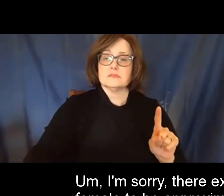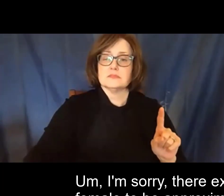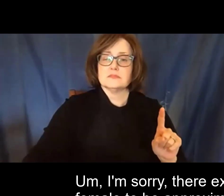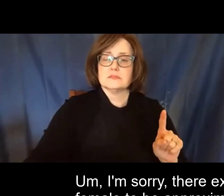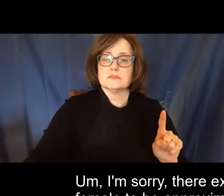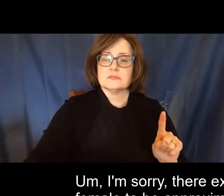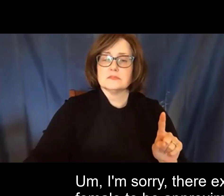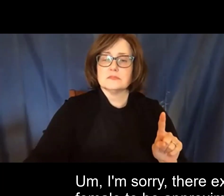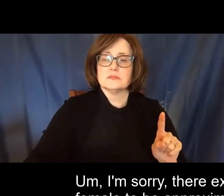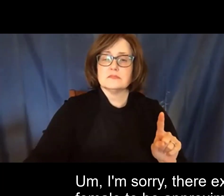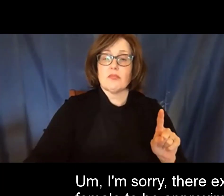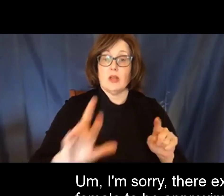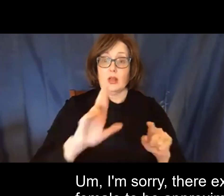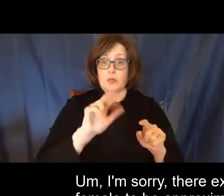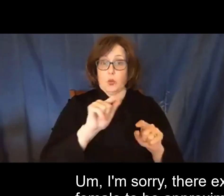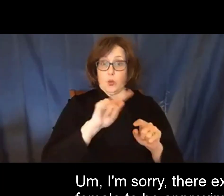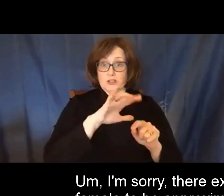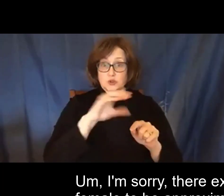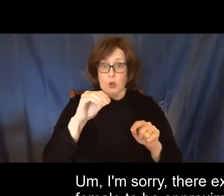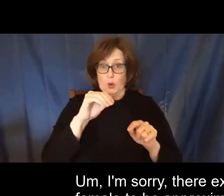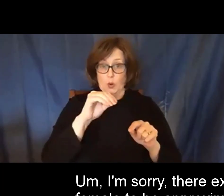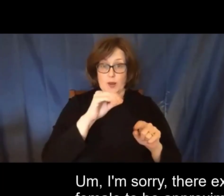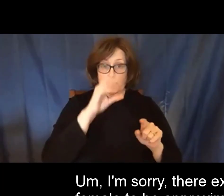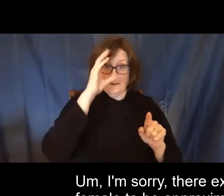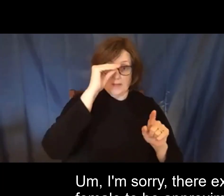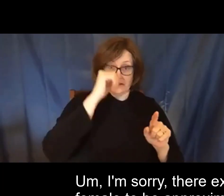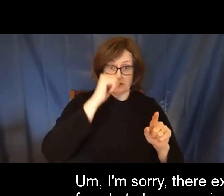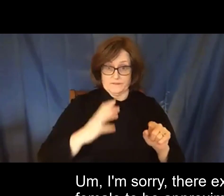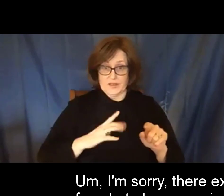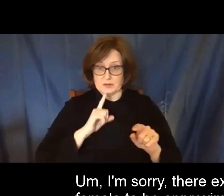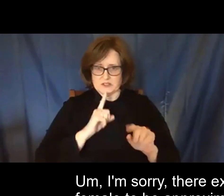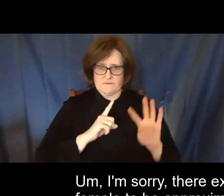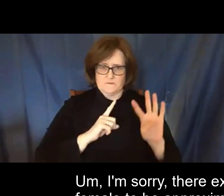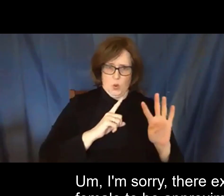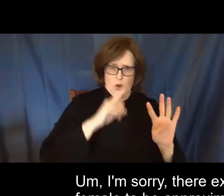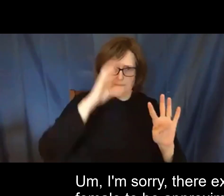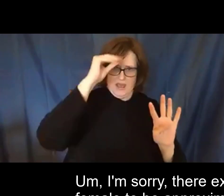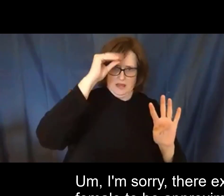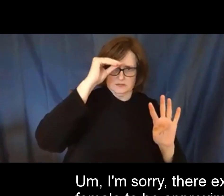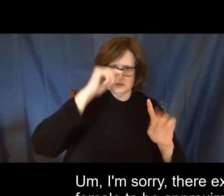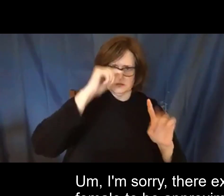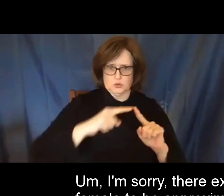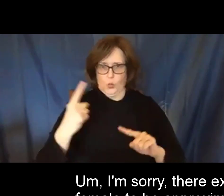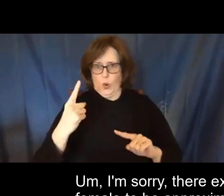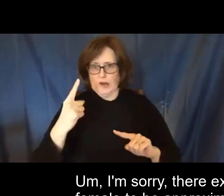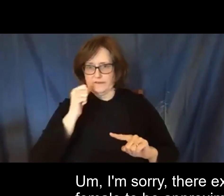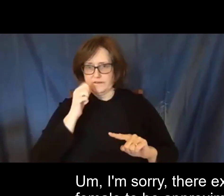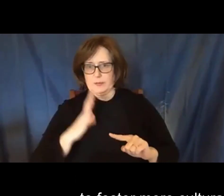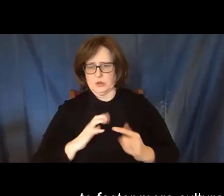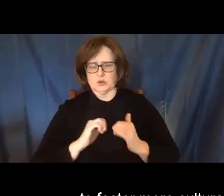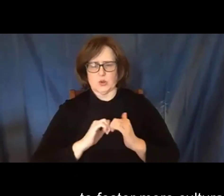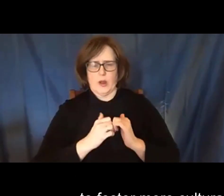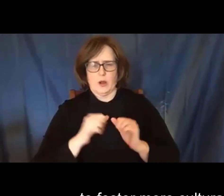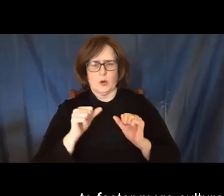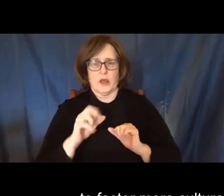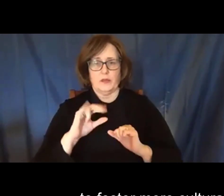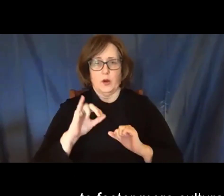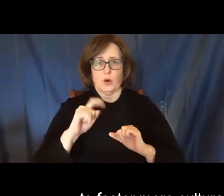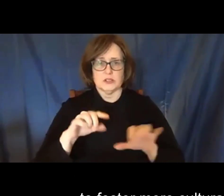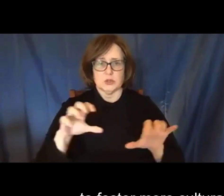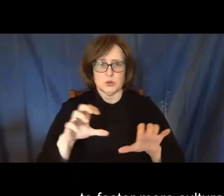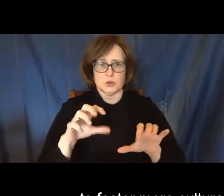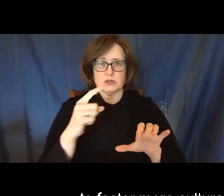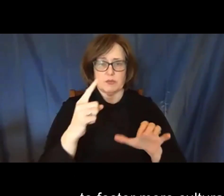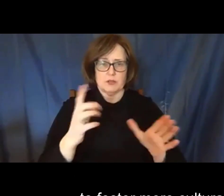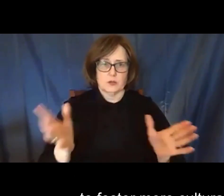ratio of male to female to be approximately 4:1. What can we as an RIT community do to foster more